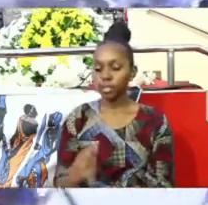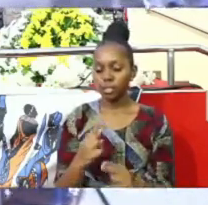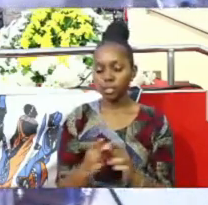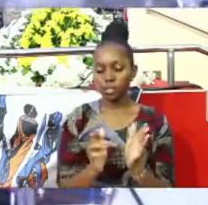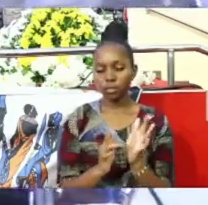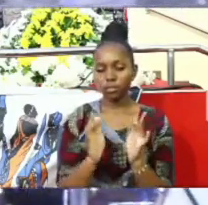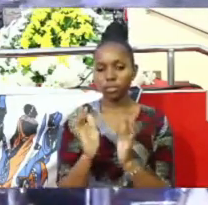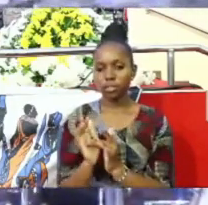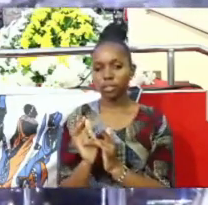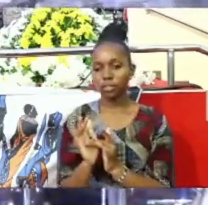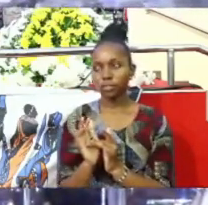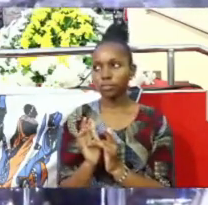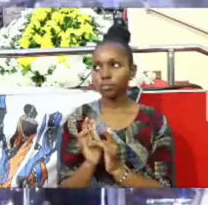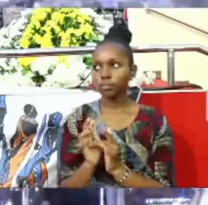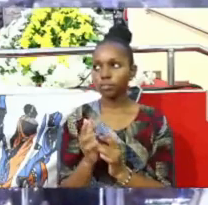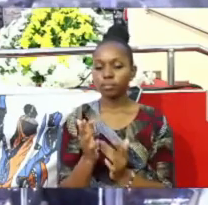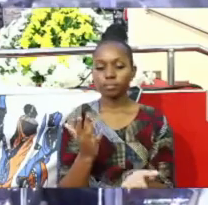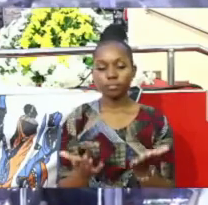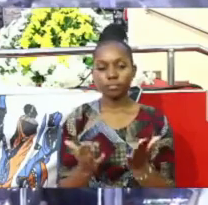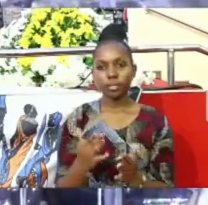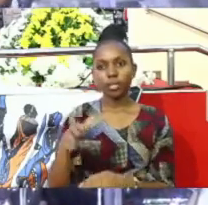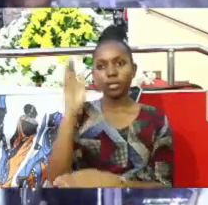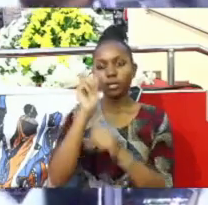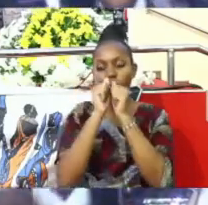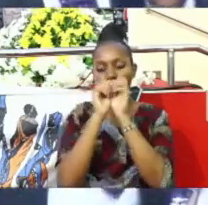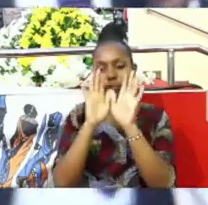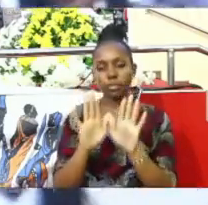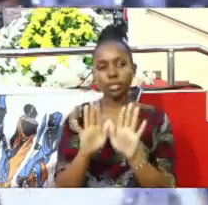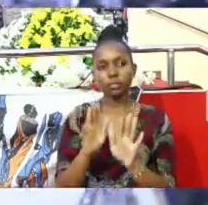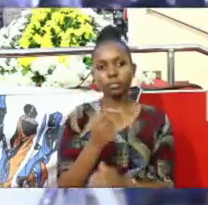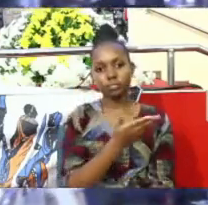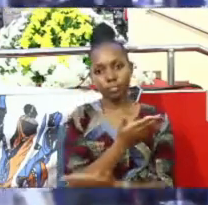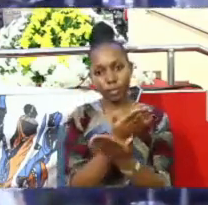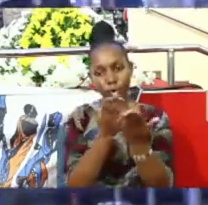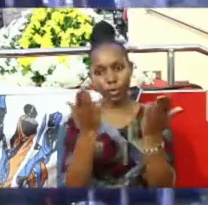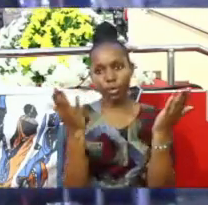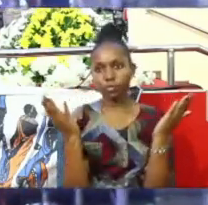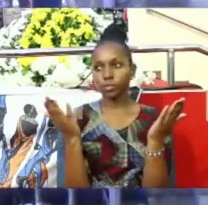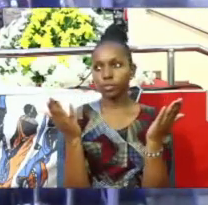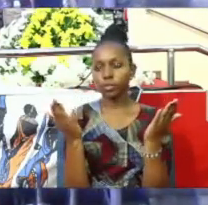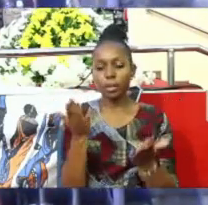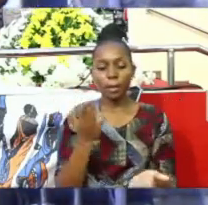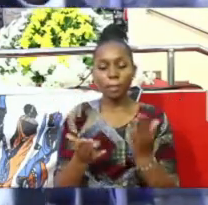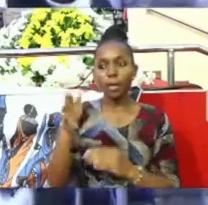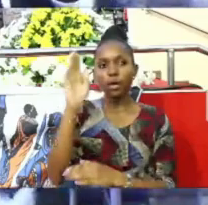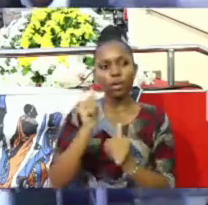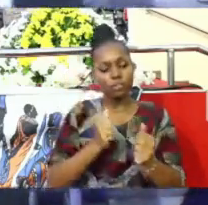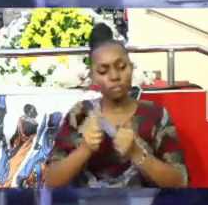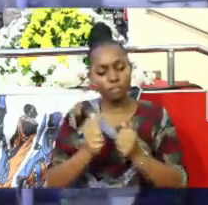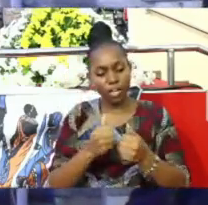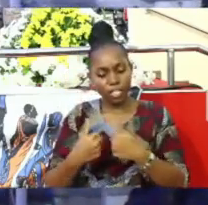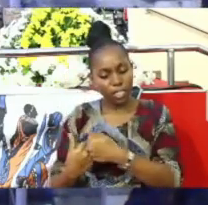Jesus. May God bless you. May God keep you. May God fight your battles. May the Lord establish